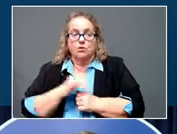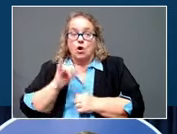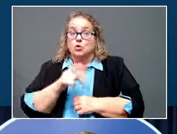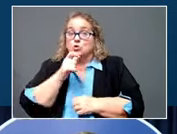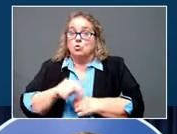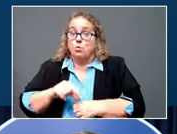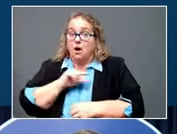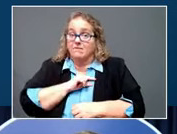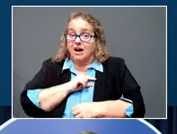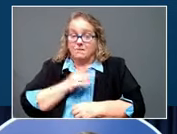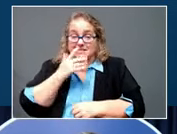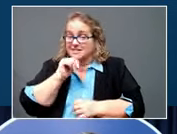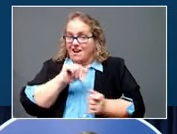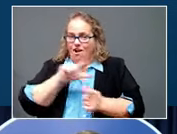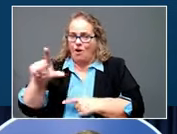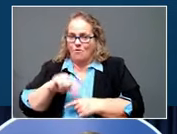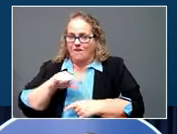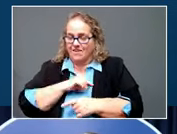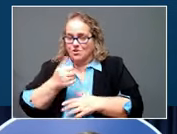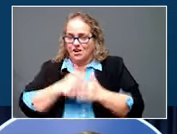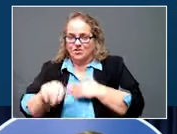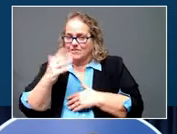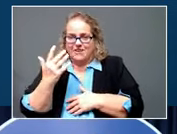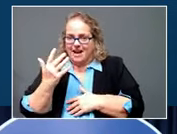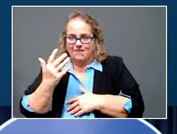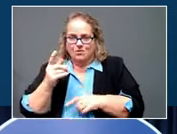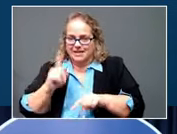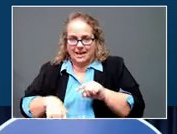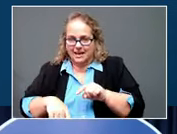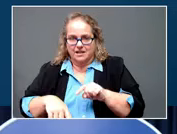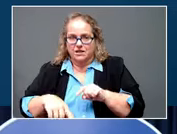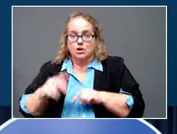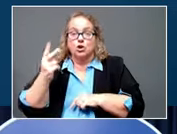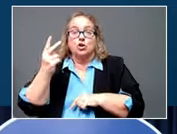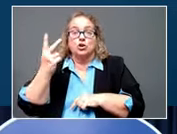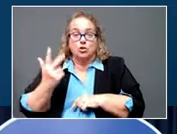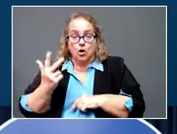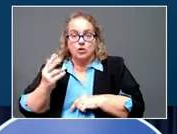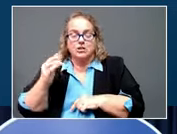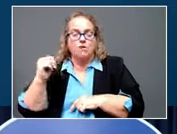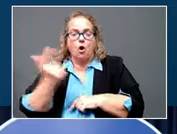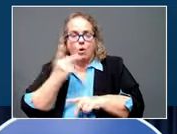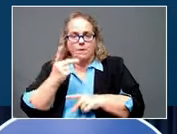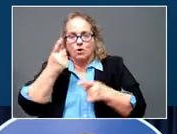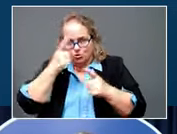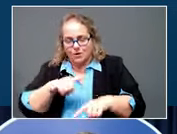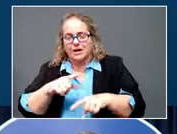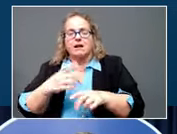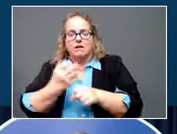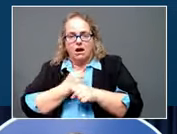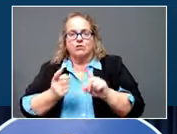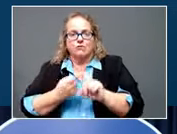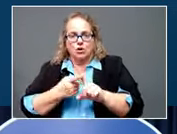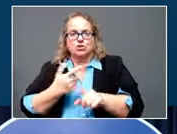can't if you're under five. Two-thirds of everybody has agreed and gotten at least their first shot. And then 18 years